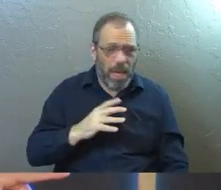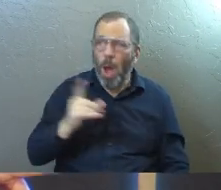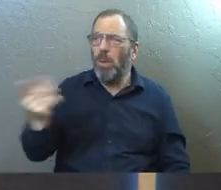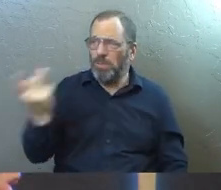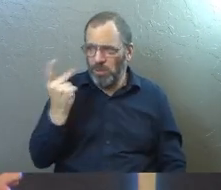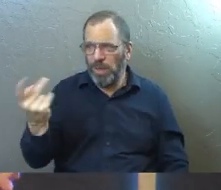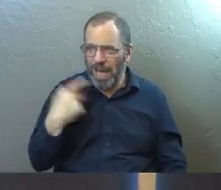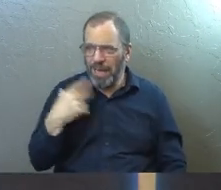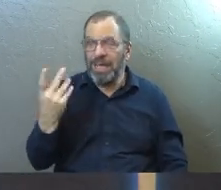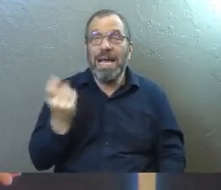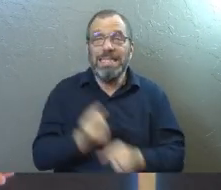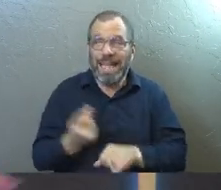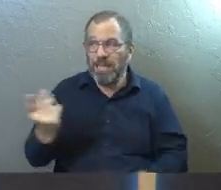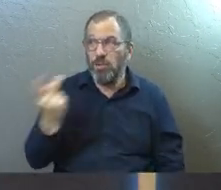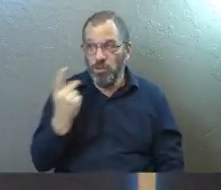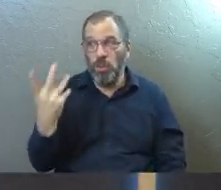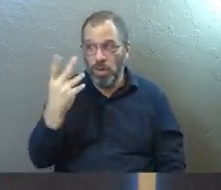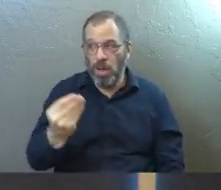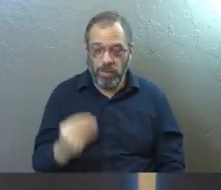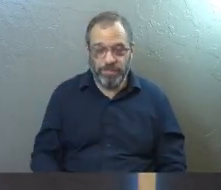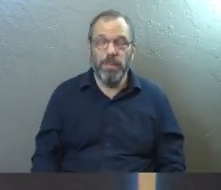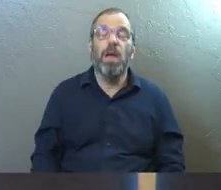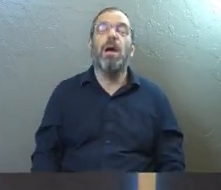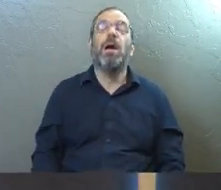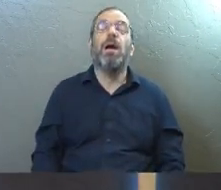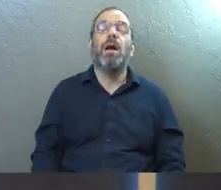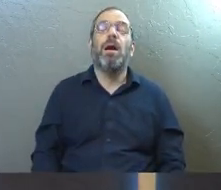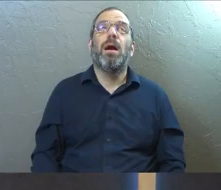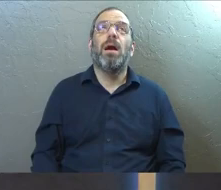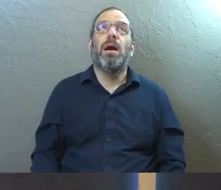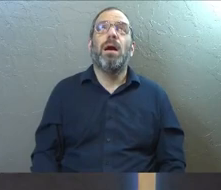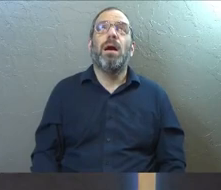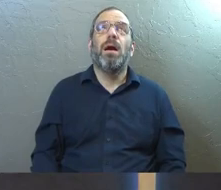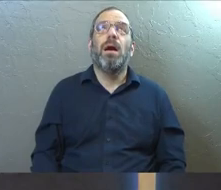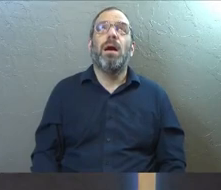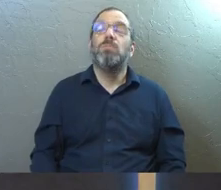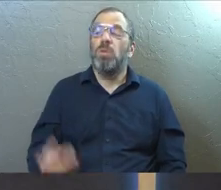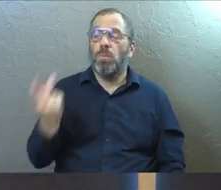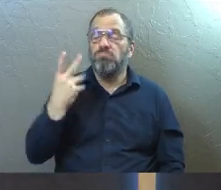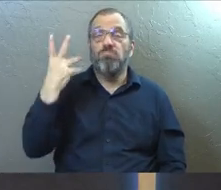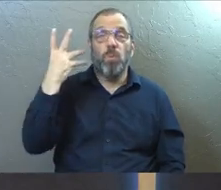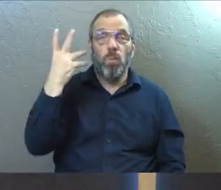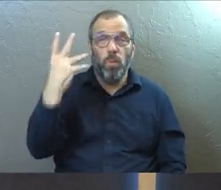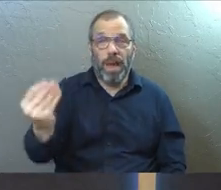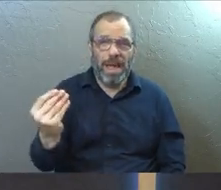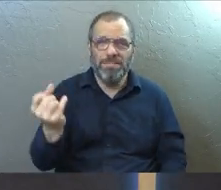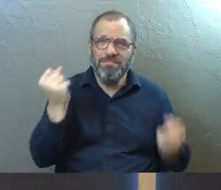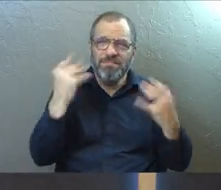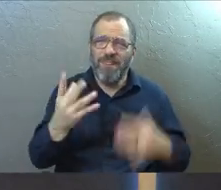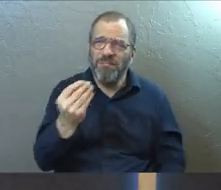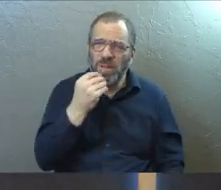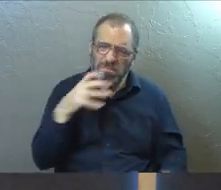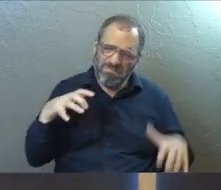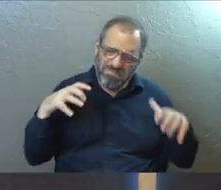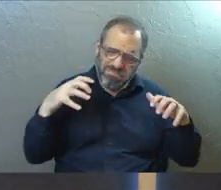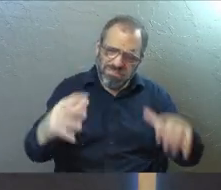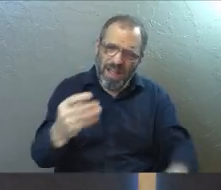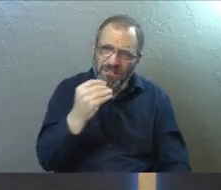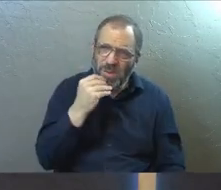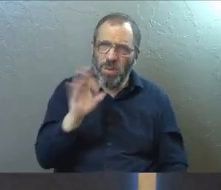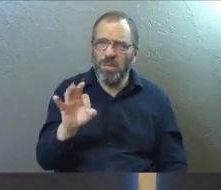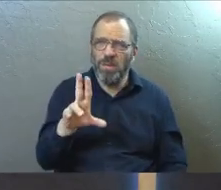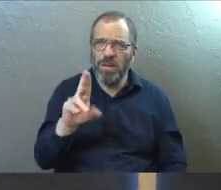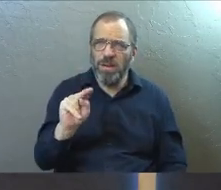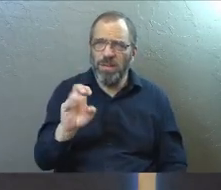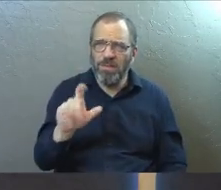That guy, me and you. Next year, we're going, bro. but we went, and while we were there, tons of food, right? Funnel